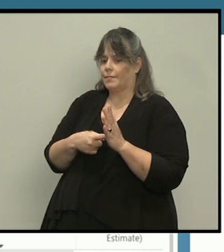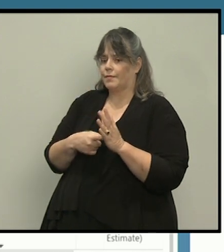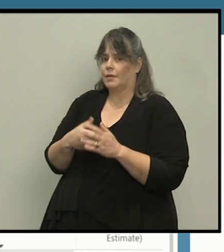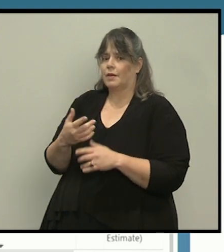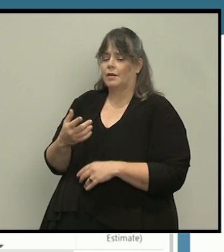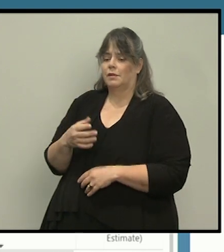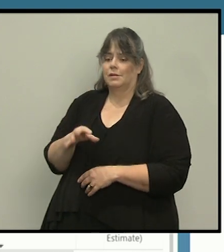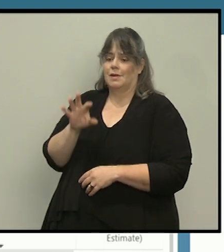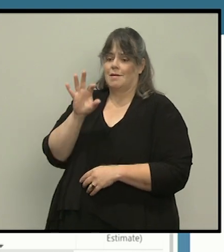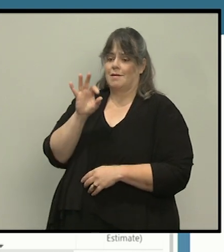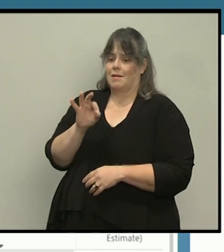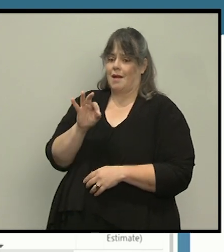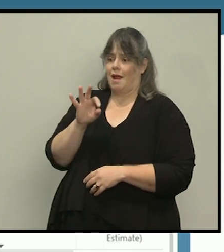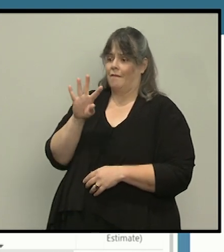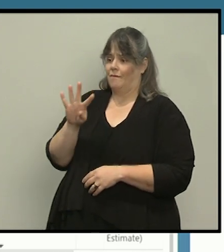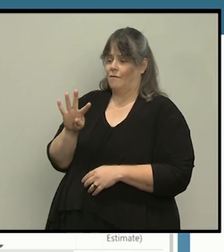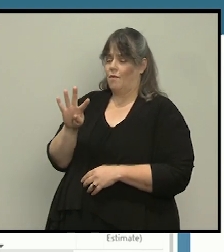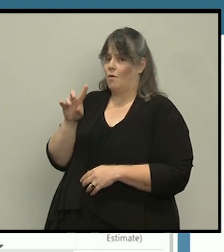The